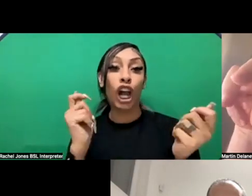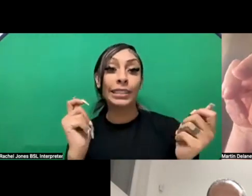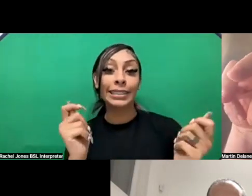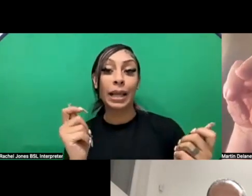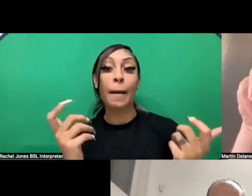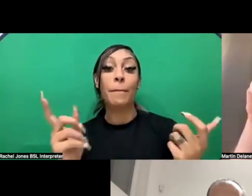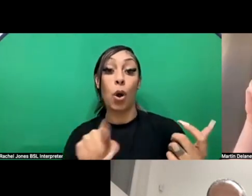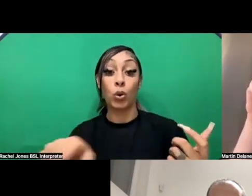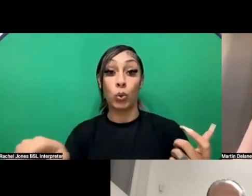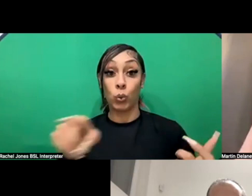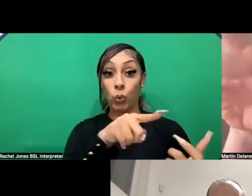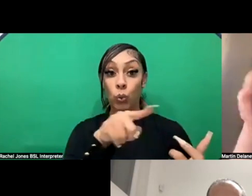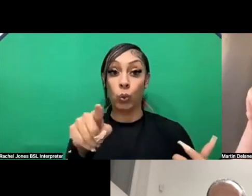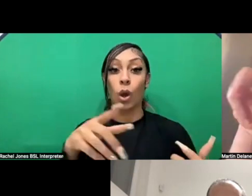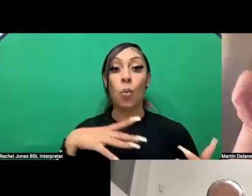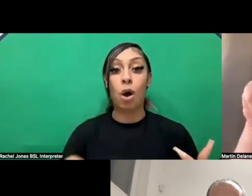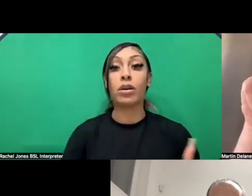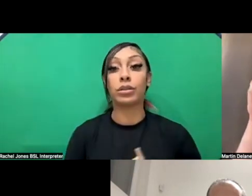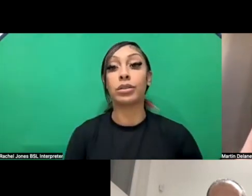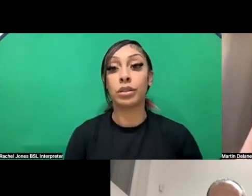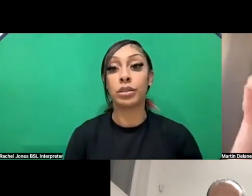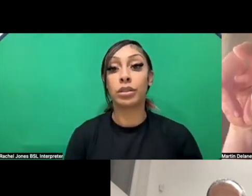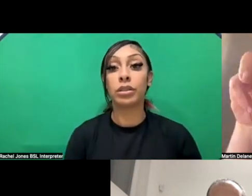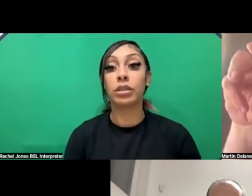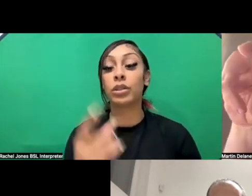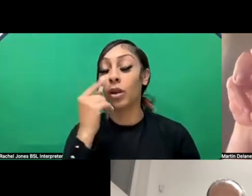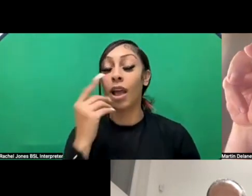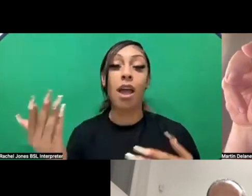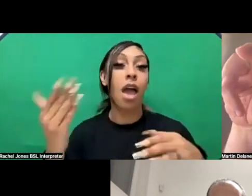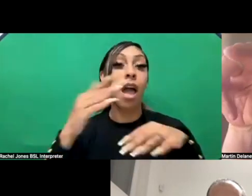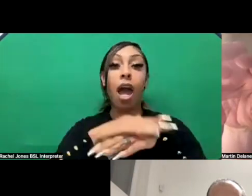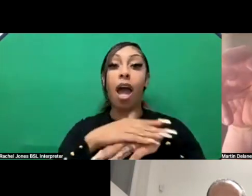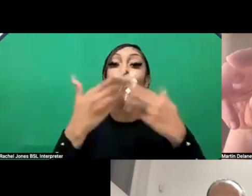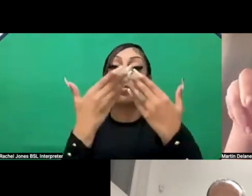think by doing that, you can cover a wide range of,